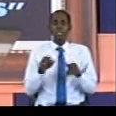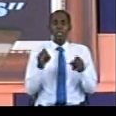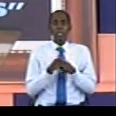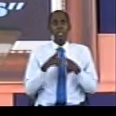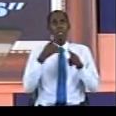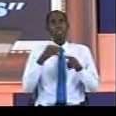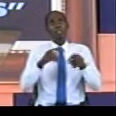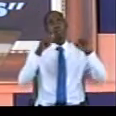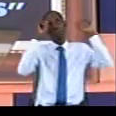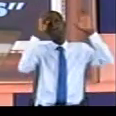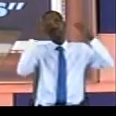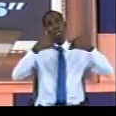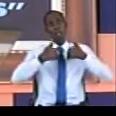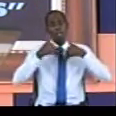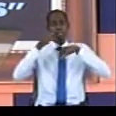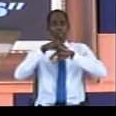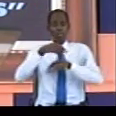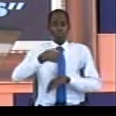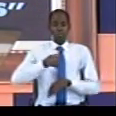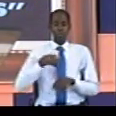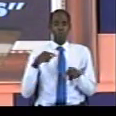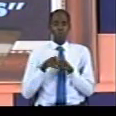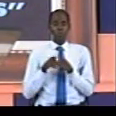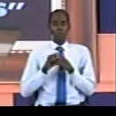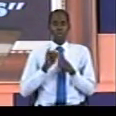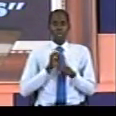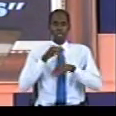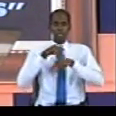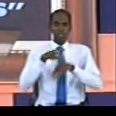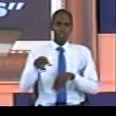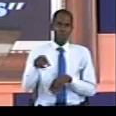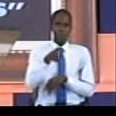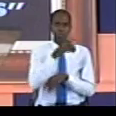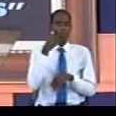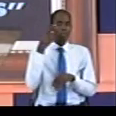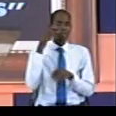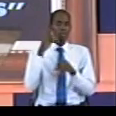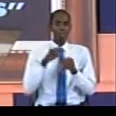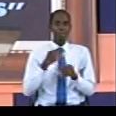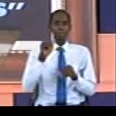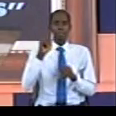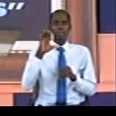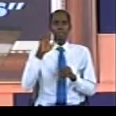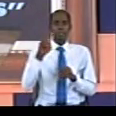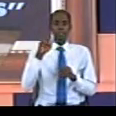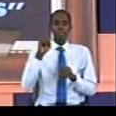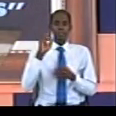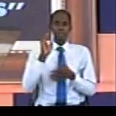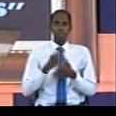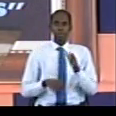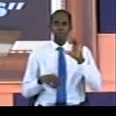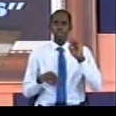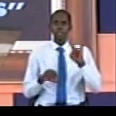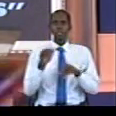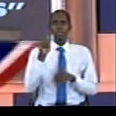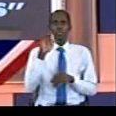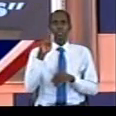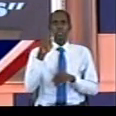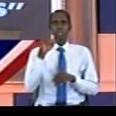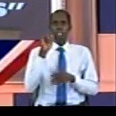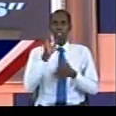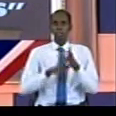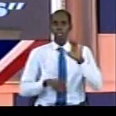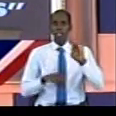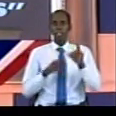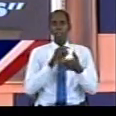so sent I you. Come to chapter 8 of Acts of the Apostles. Acts of the Apostles chapter 8, and I'm reading